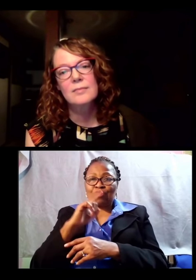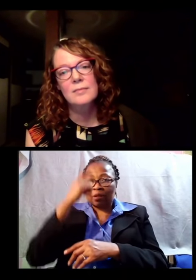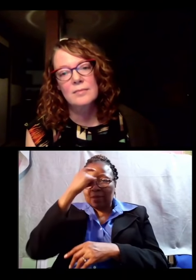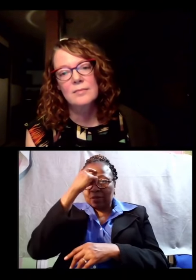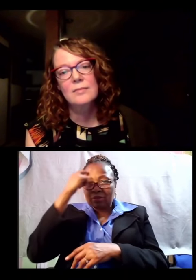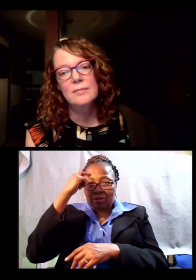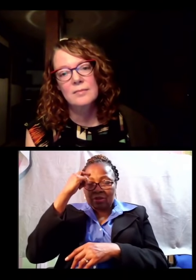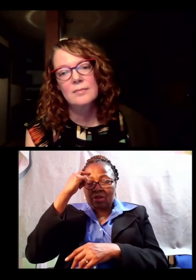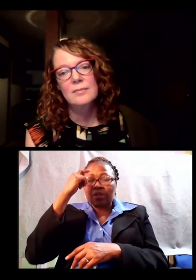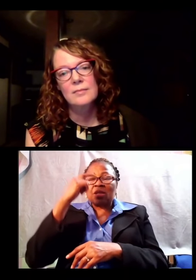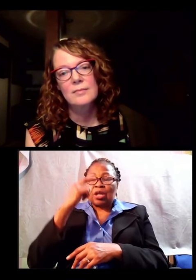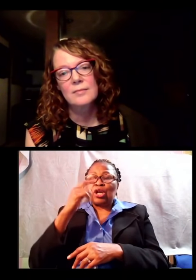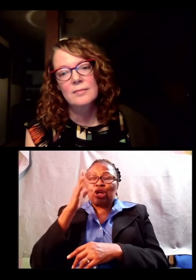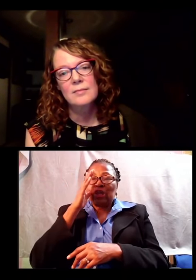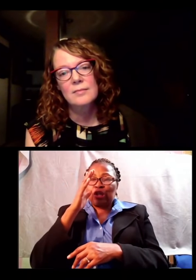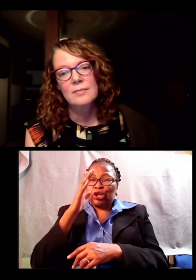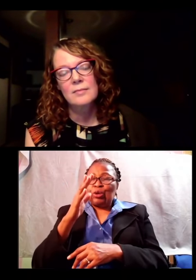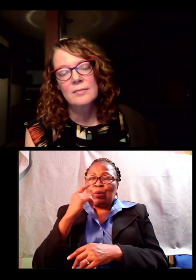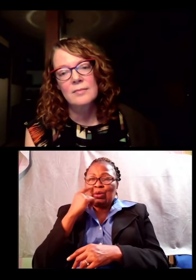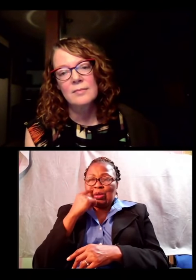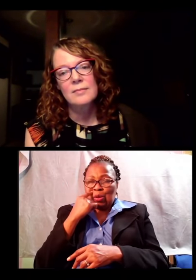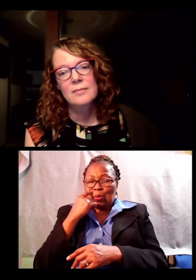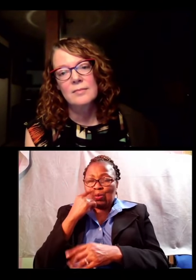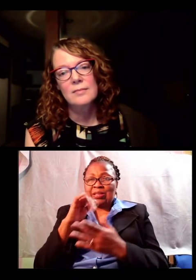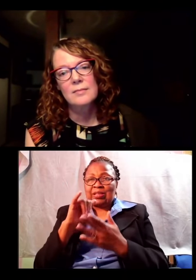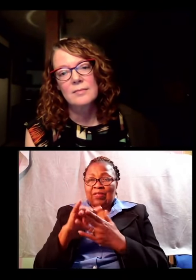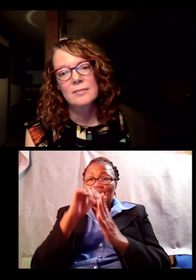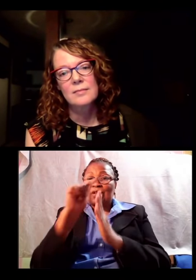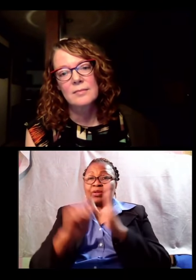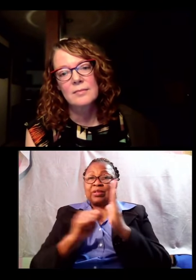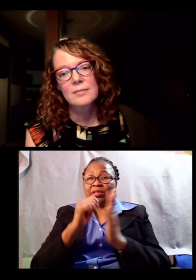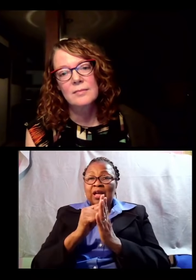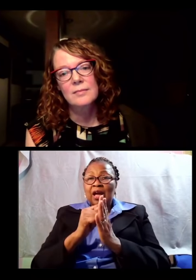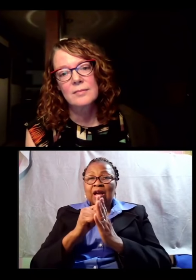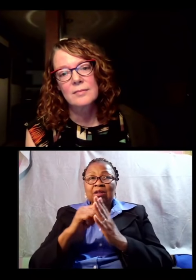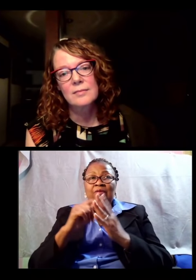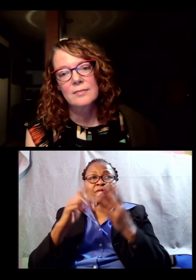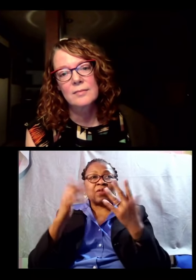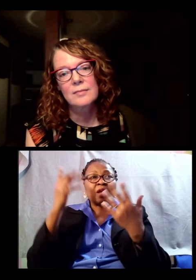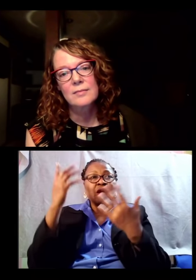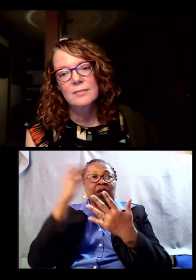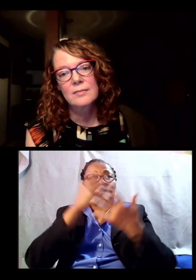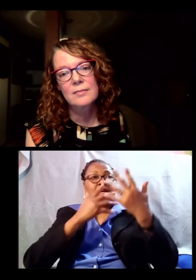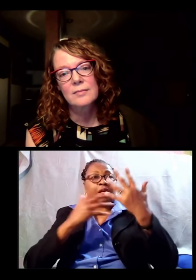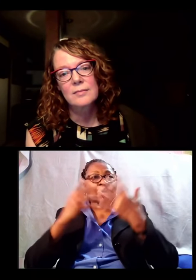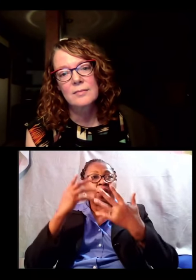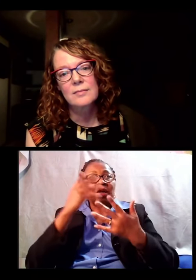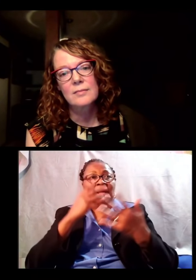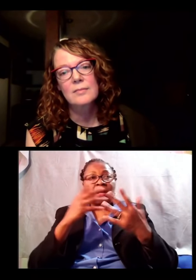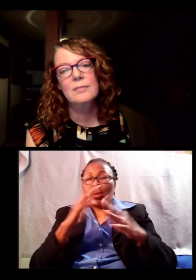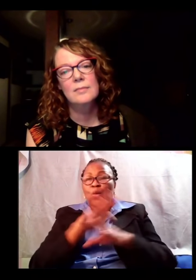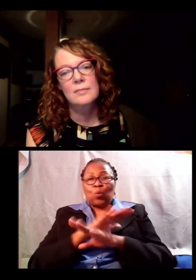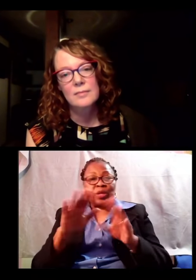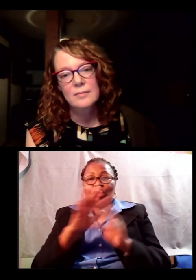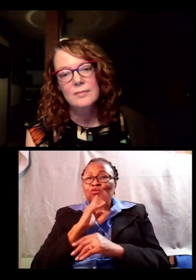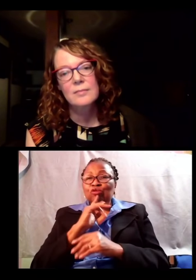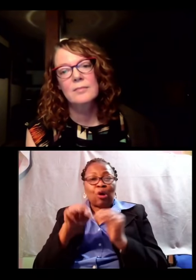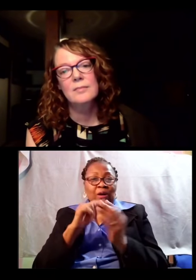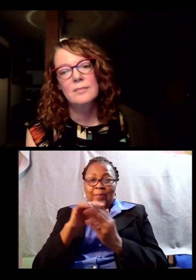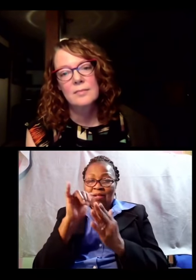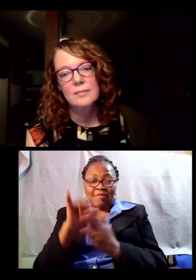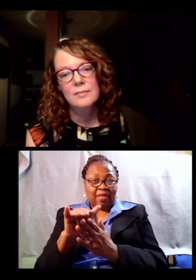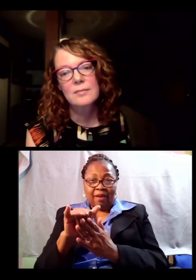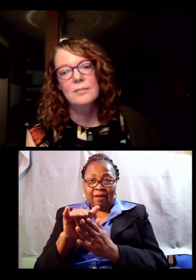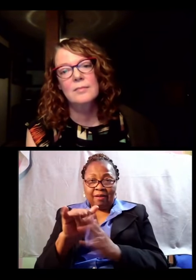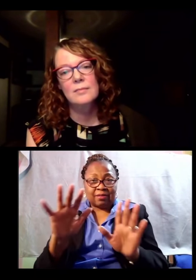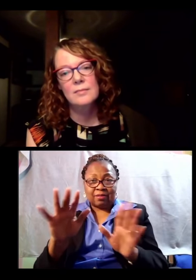you will usually find that there's a period of oblivion in which everybody just doesn't talk about them, whatever they